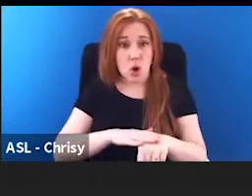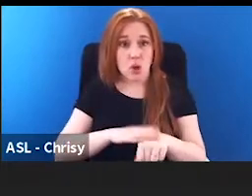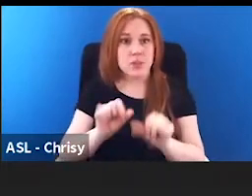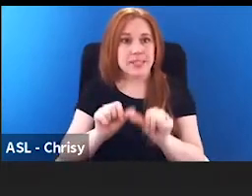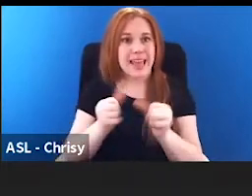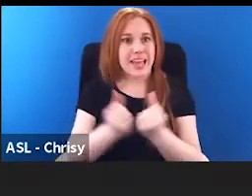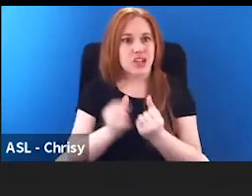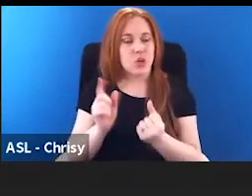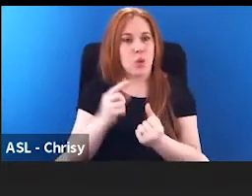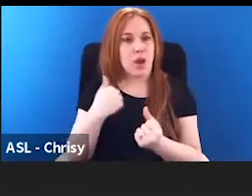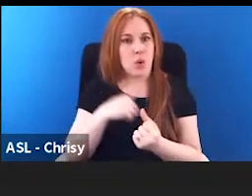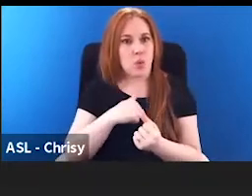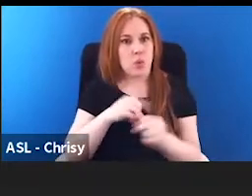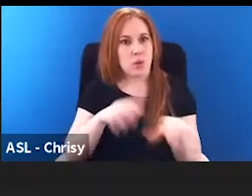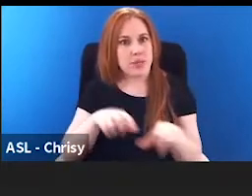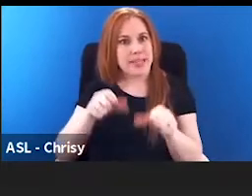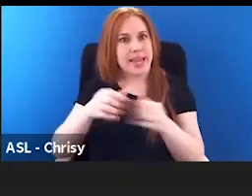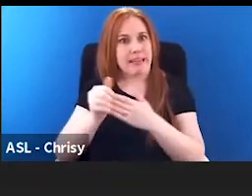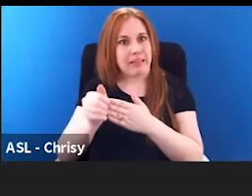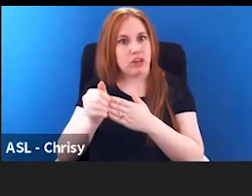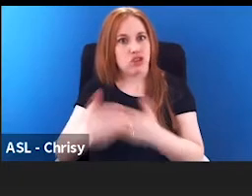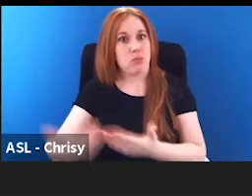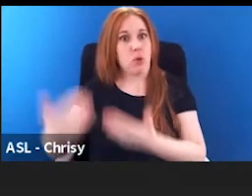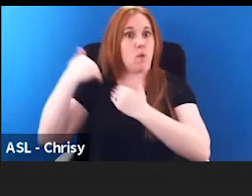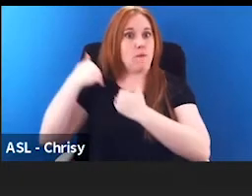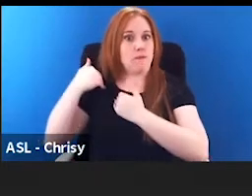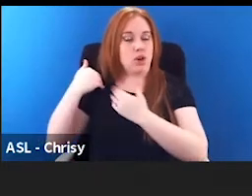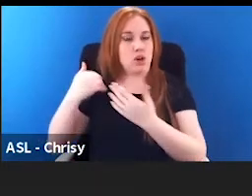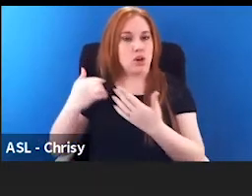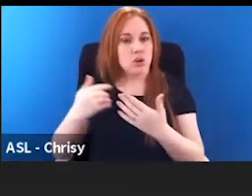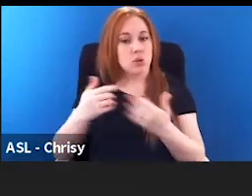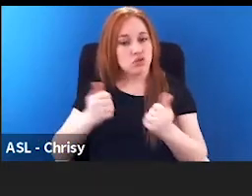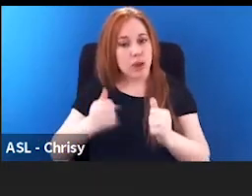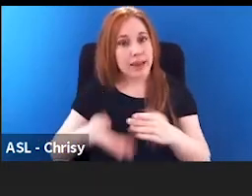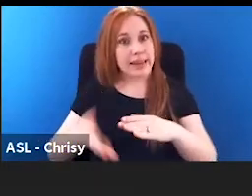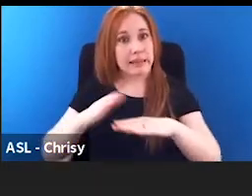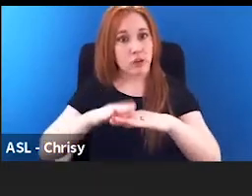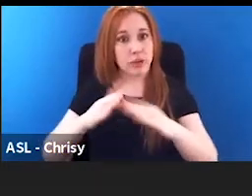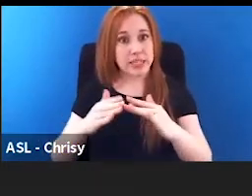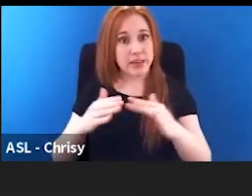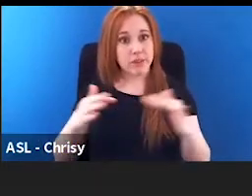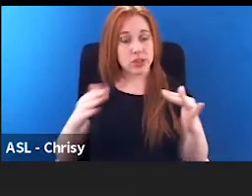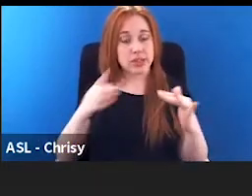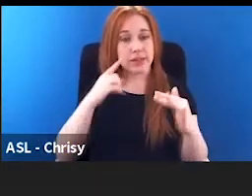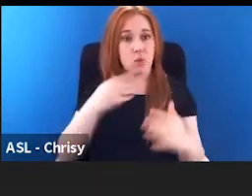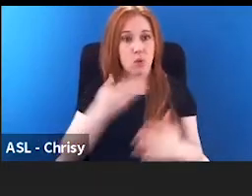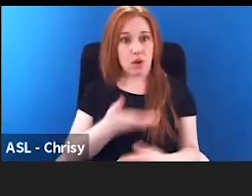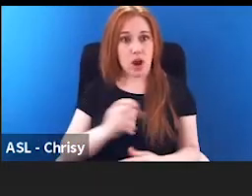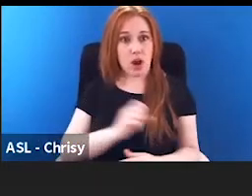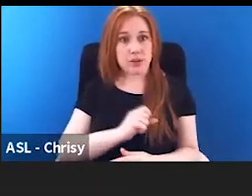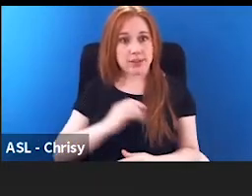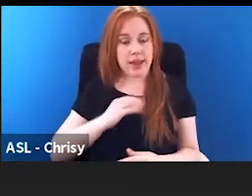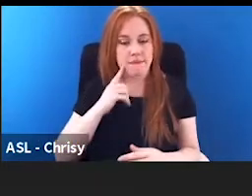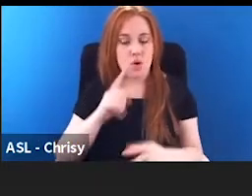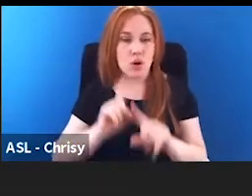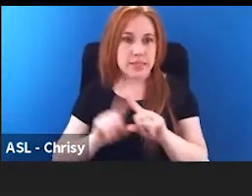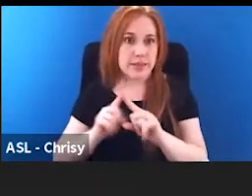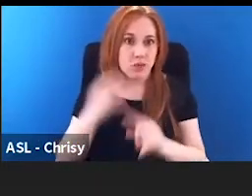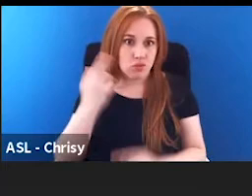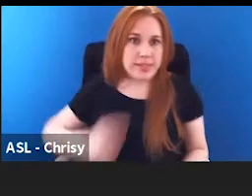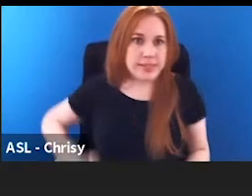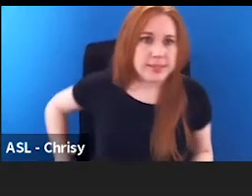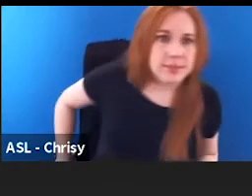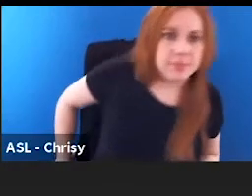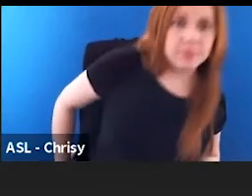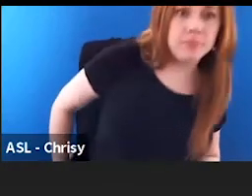taking leadership over for was to increase the diversity in our staff, for all the reasons I stated before.